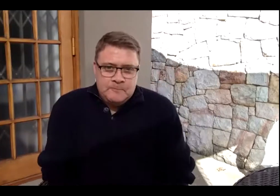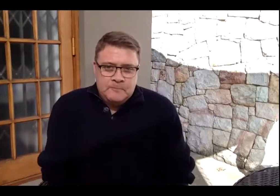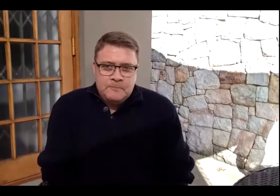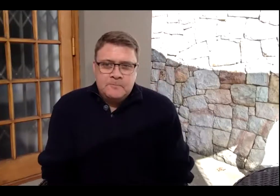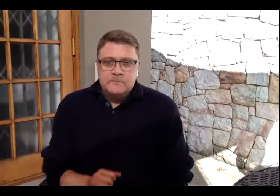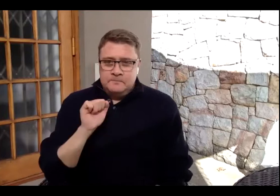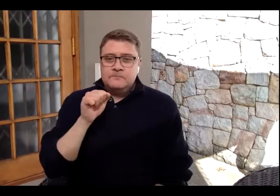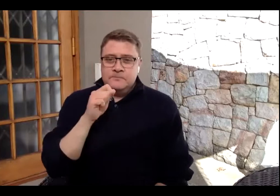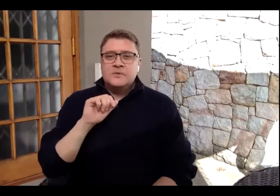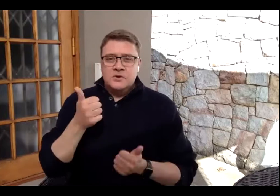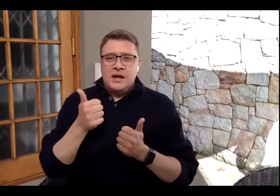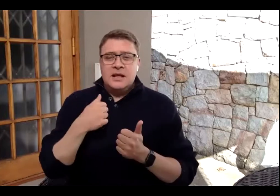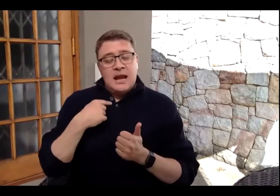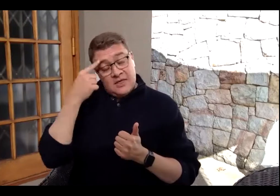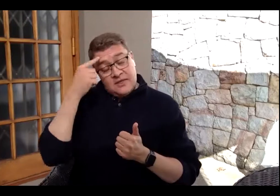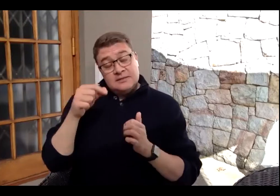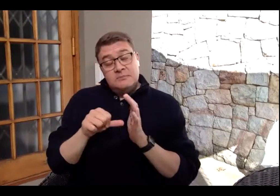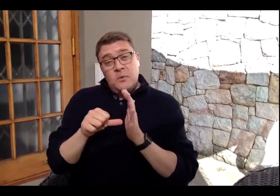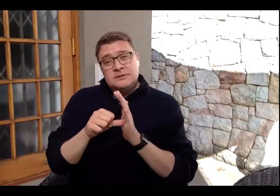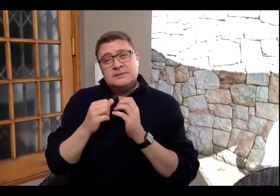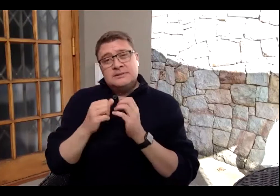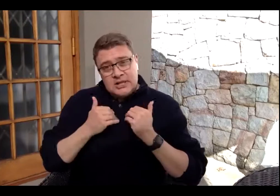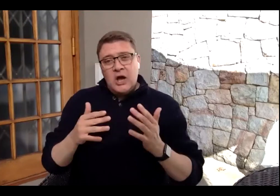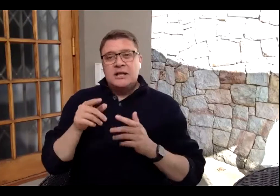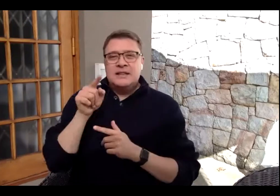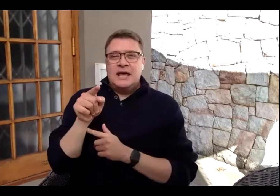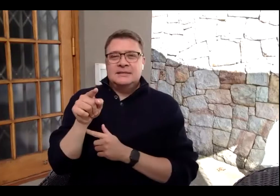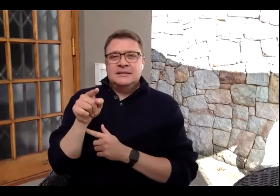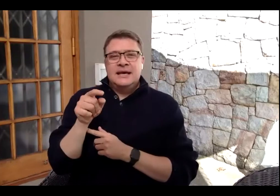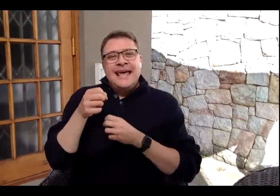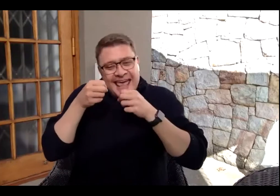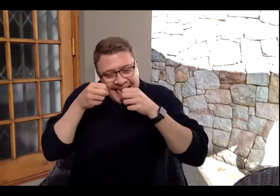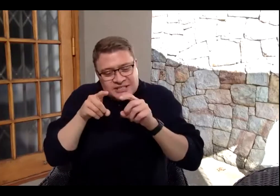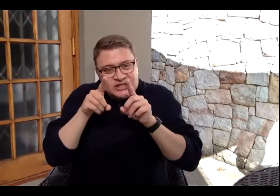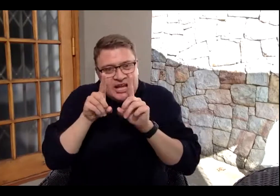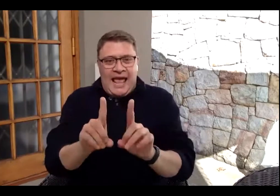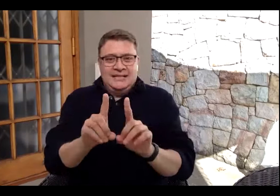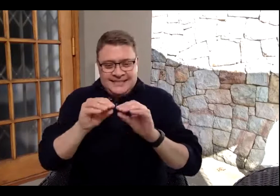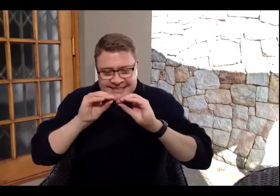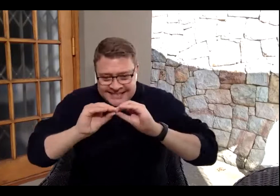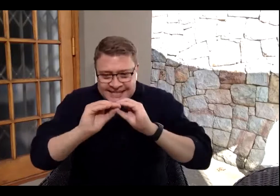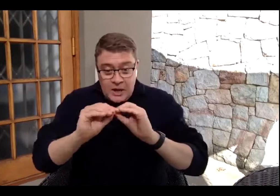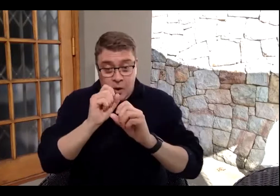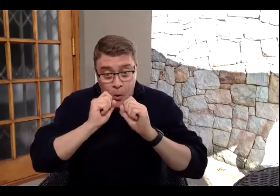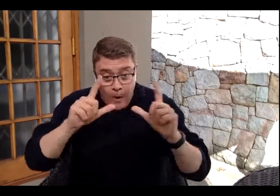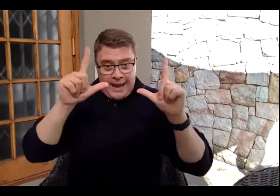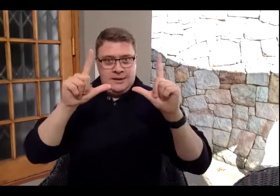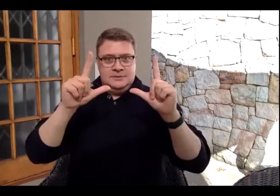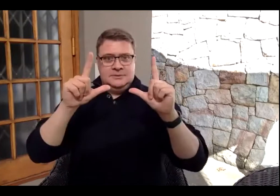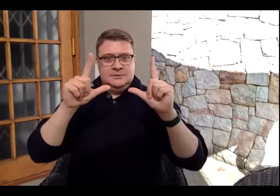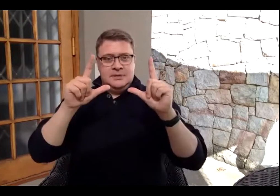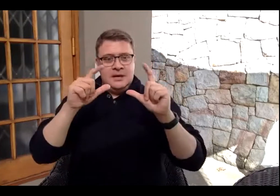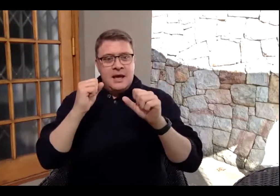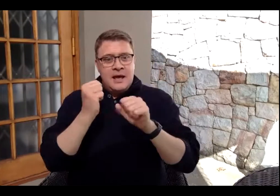That's great, and I think it definitely starts with that, is the education, creating awareness and starting to create those